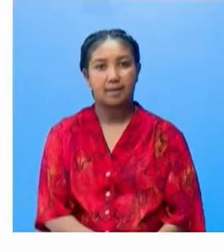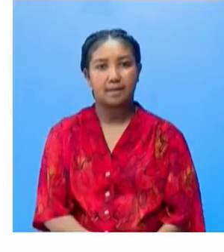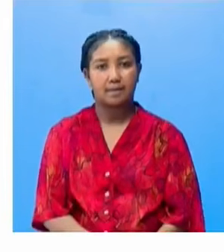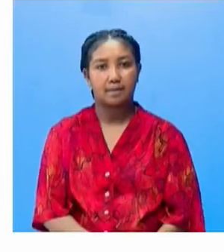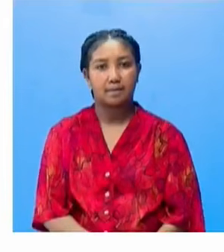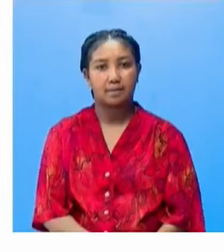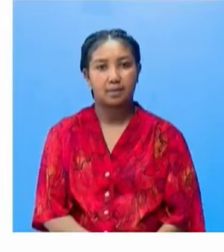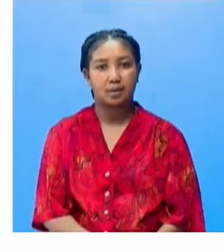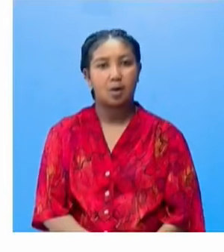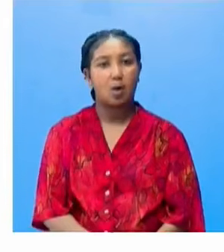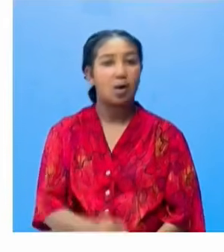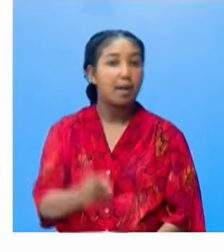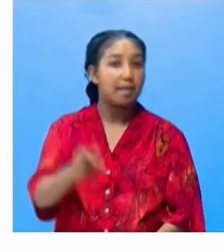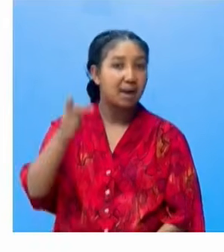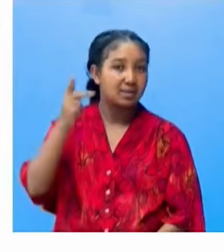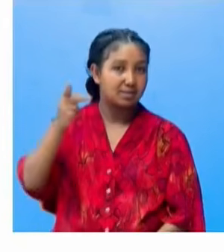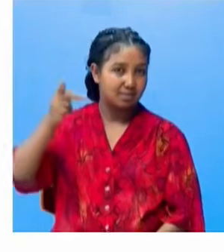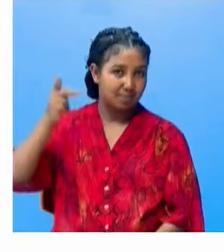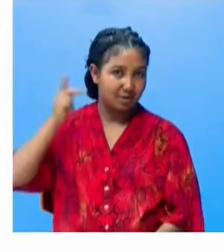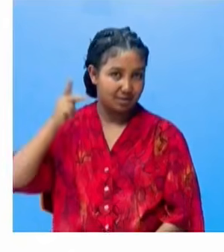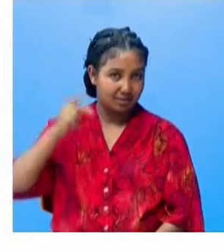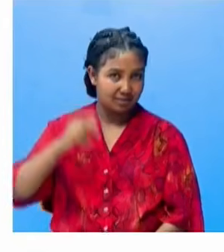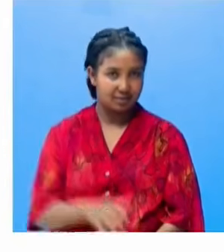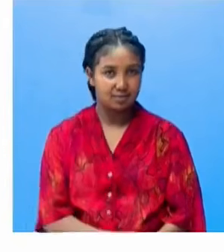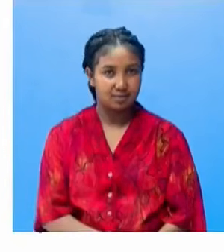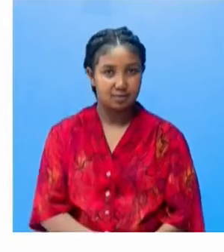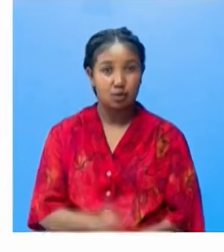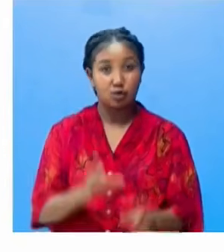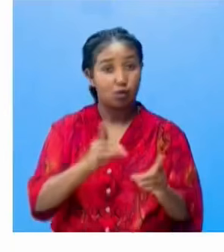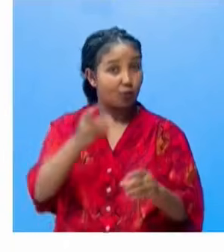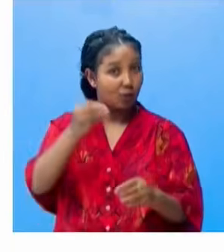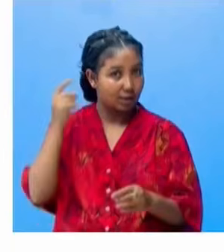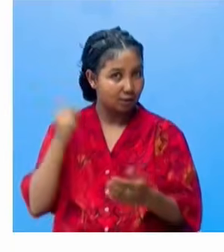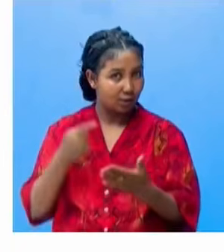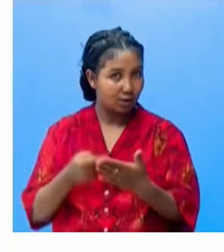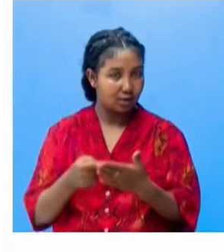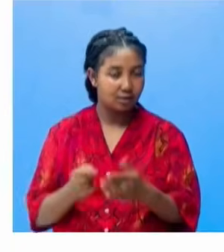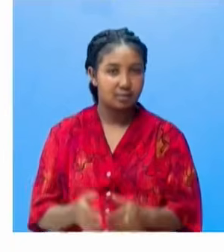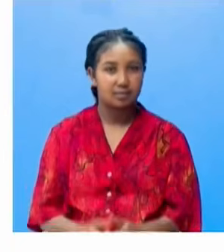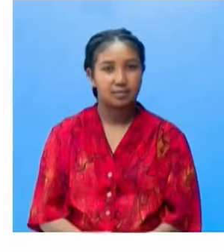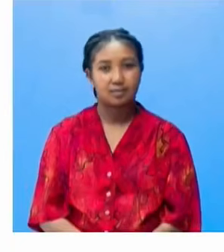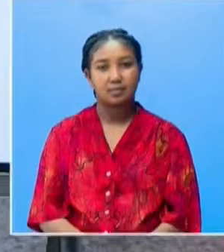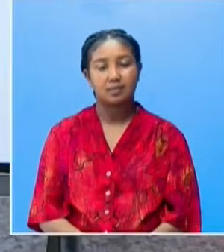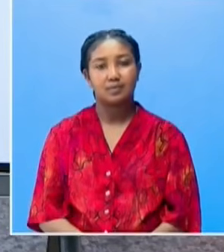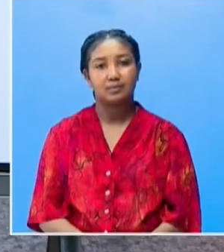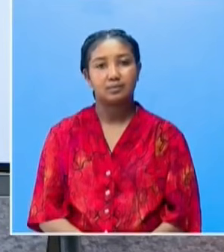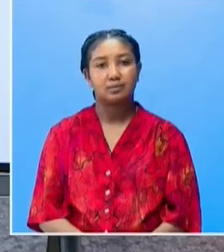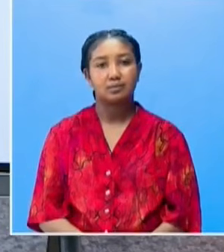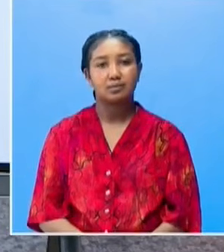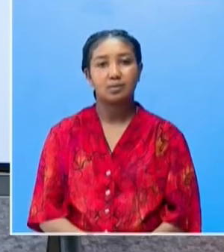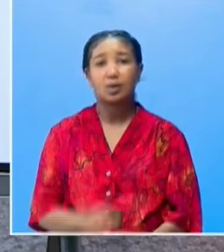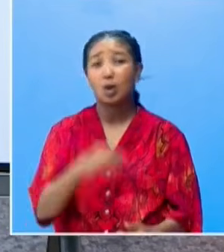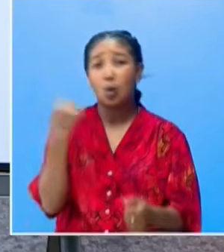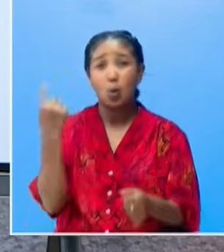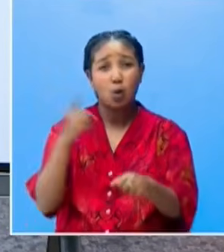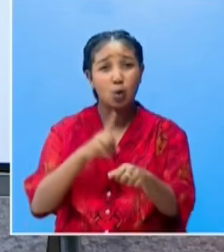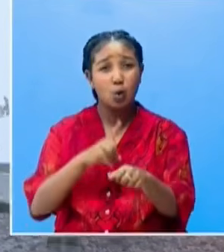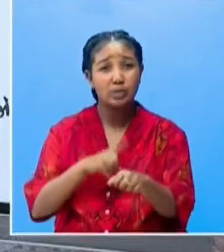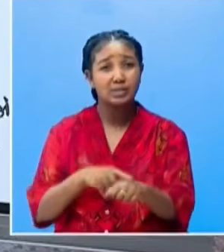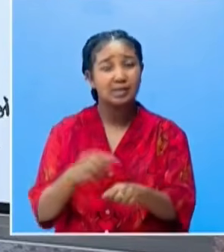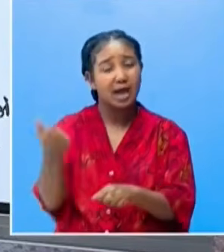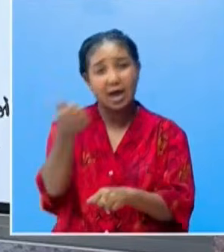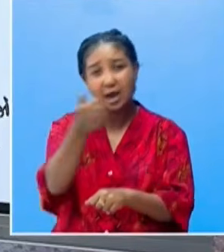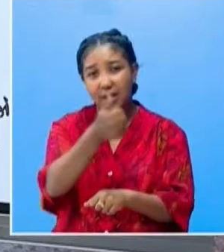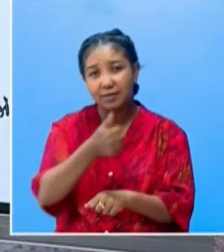or past participle. Don't forget this one. Okay? Always, in